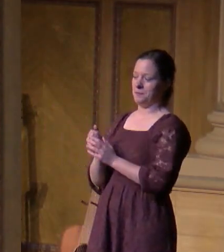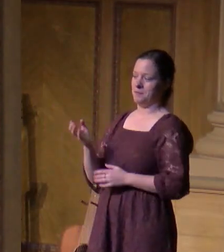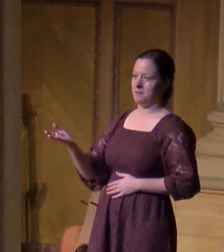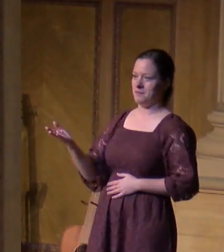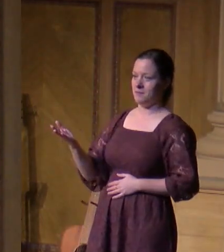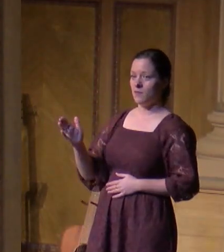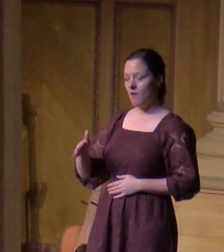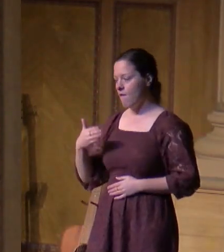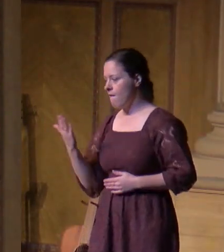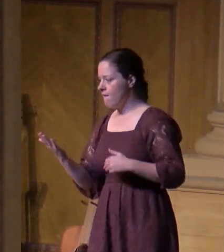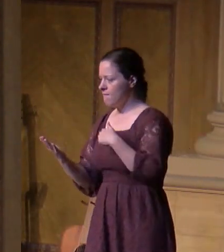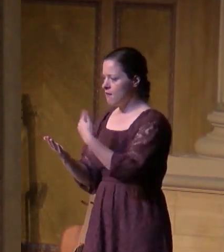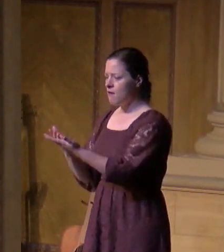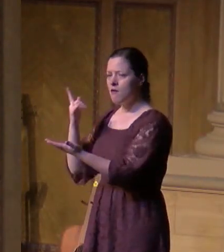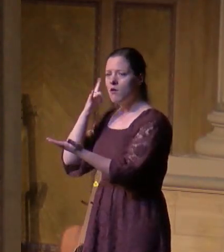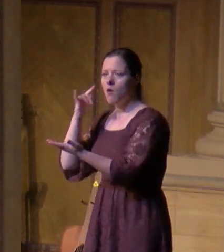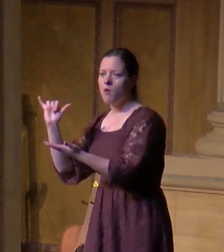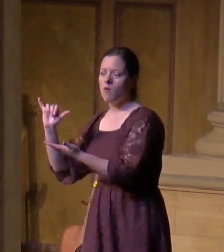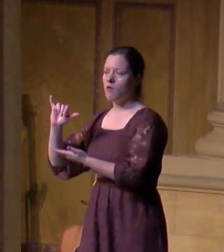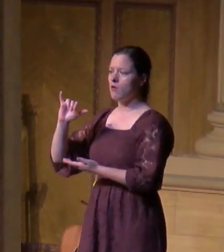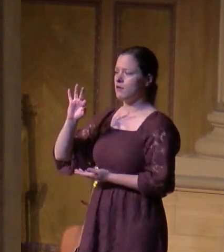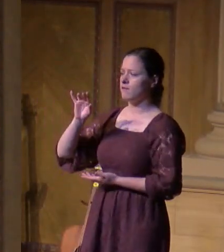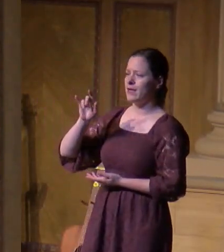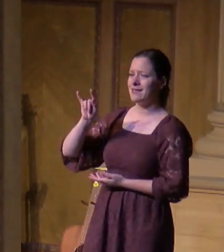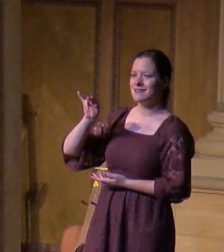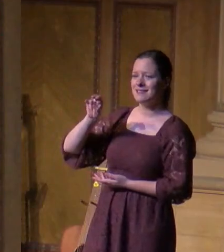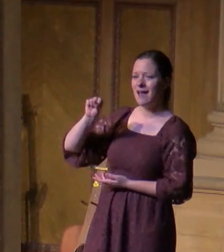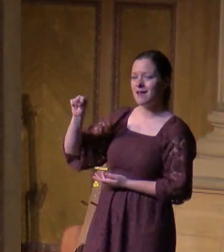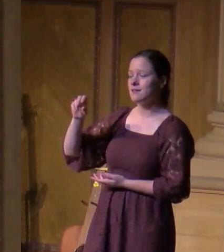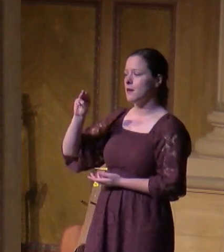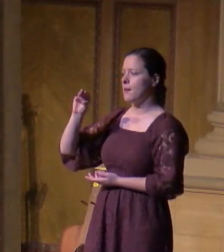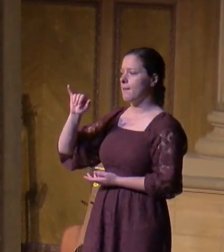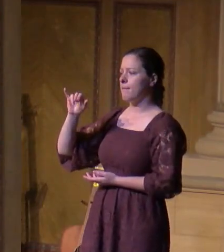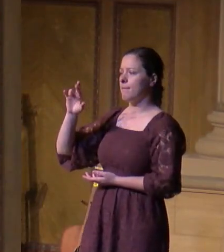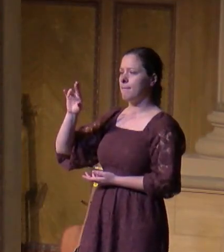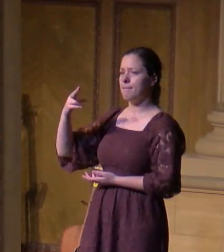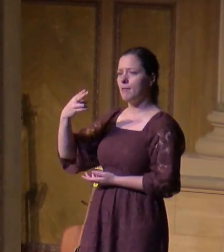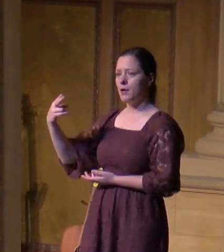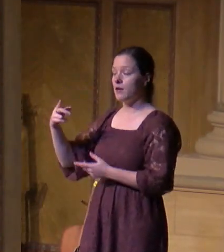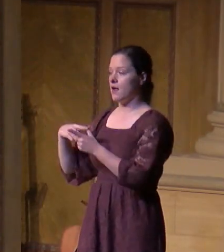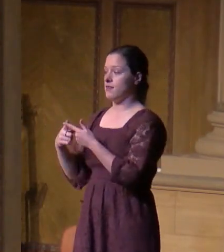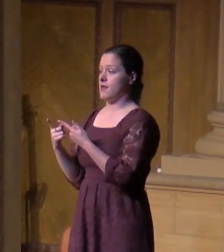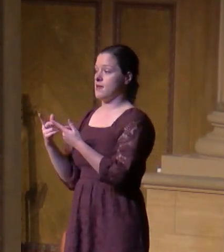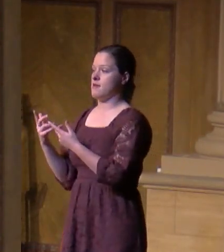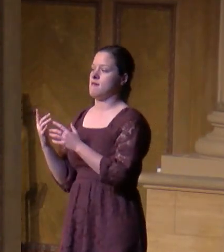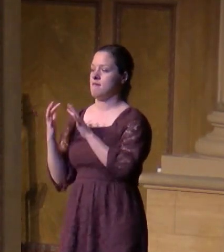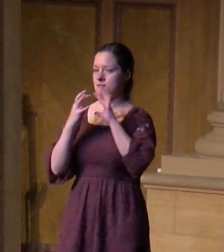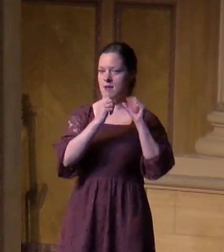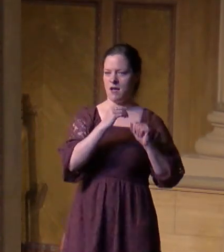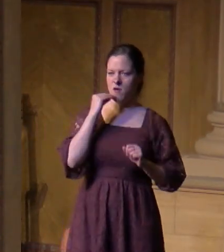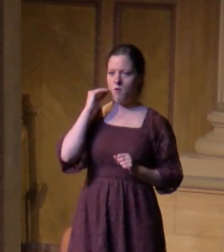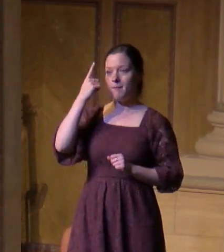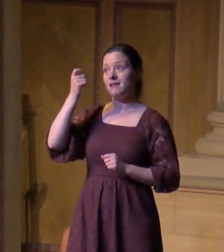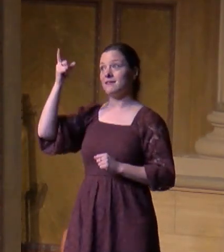they offer their gifts of gold and frankincense and myrrh and then they head home because God warned them that Herod wasn't being genuine